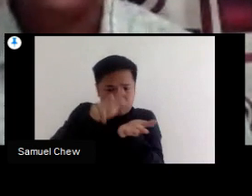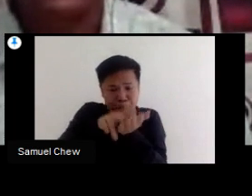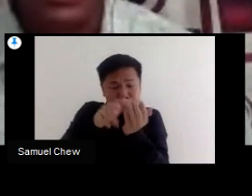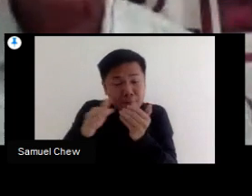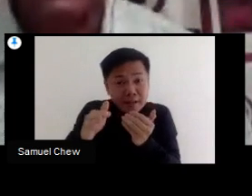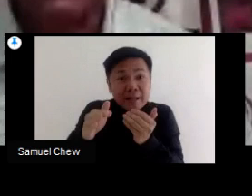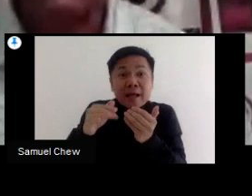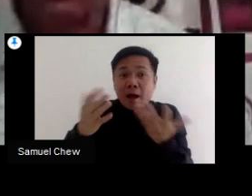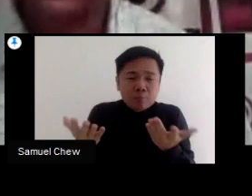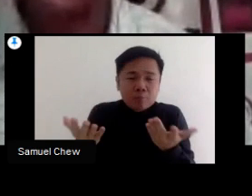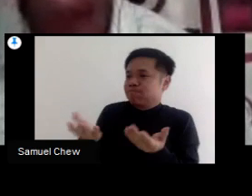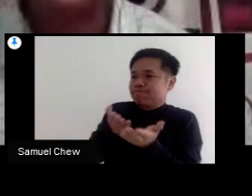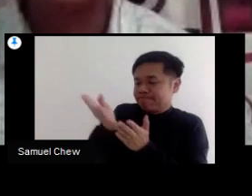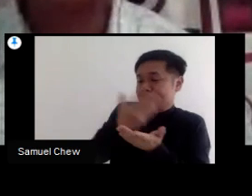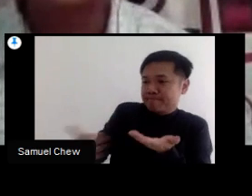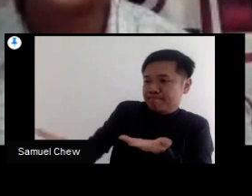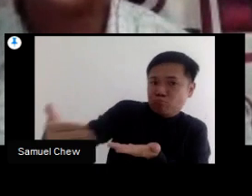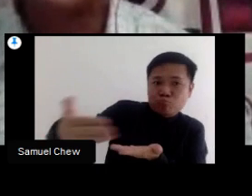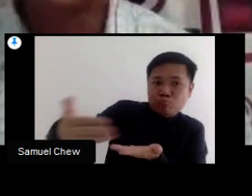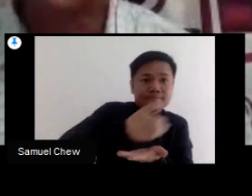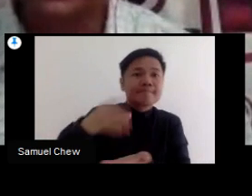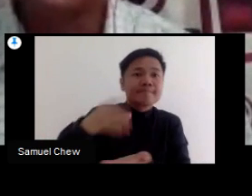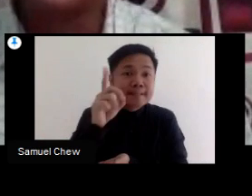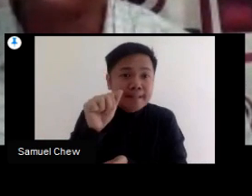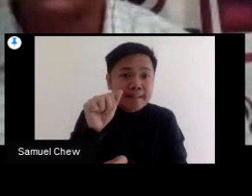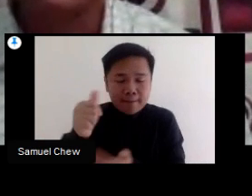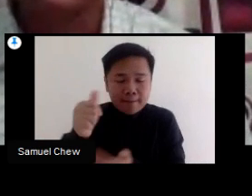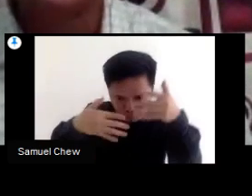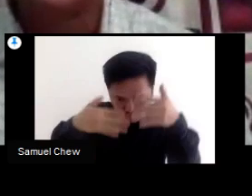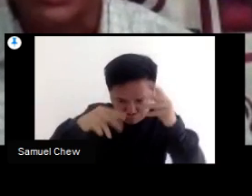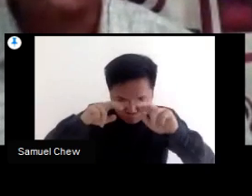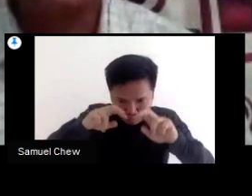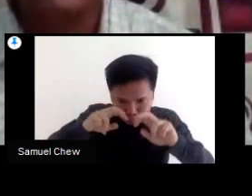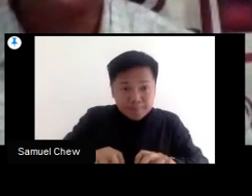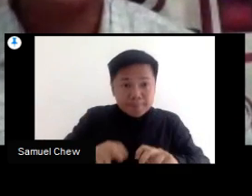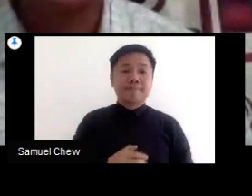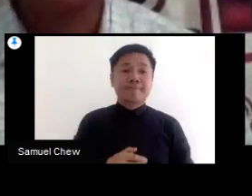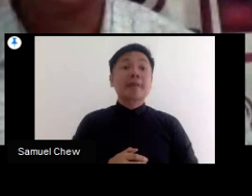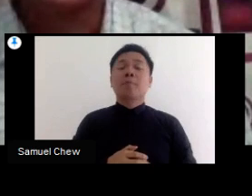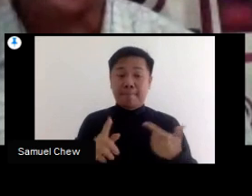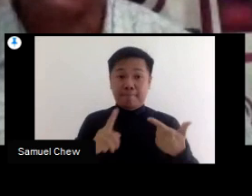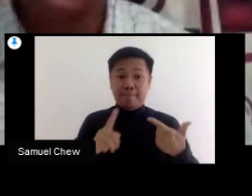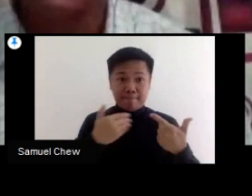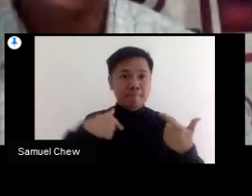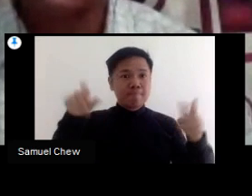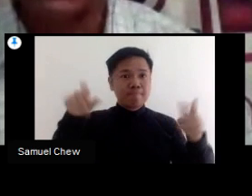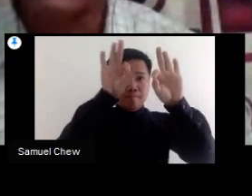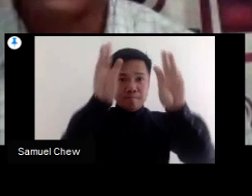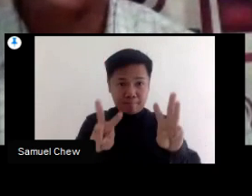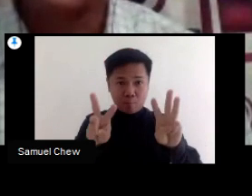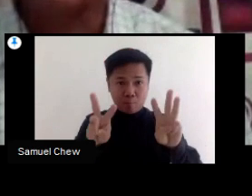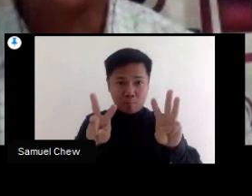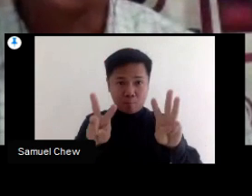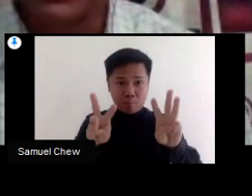country. At present, no Tier 2 and Tier 3 indicators are included in the framework. As and when more data becomes available,